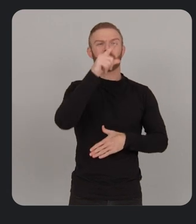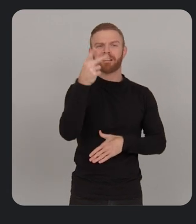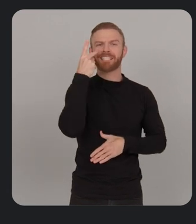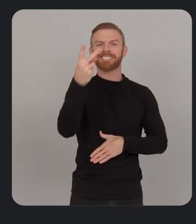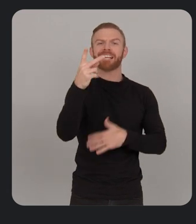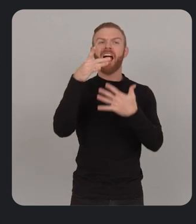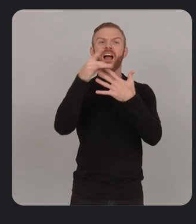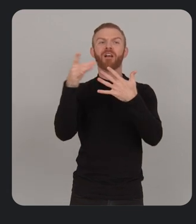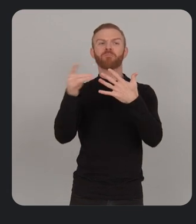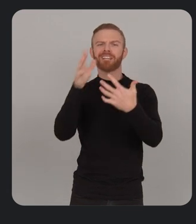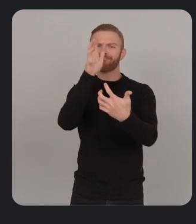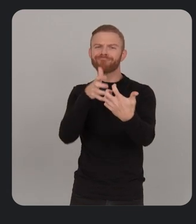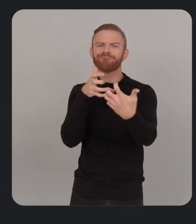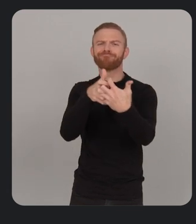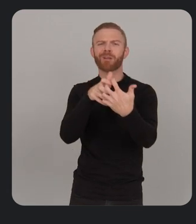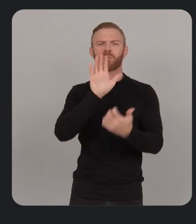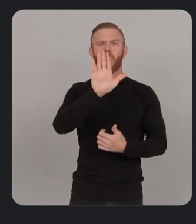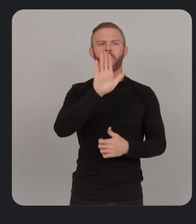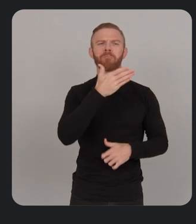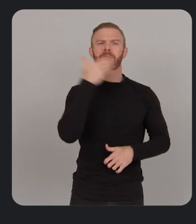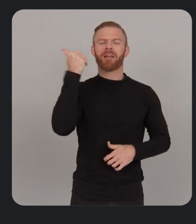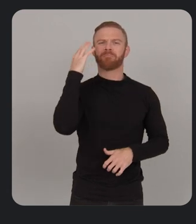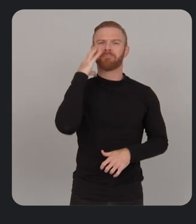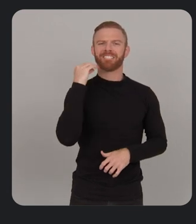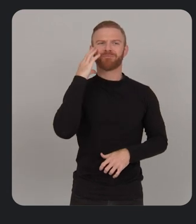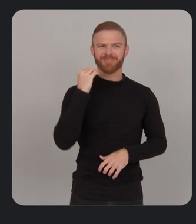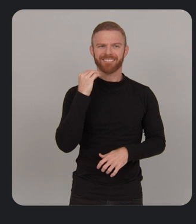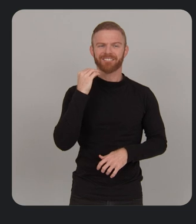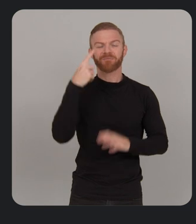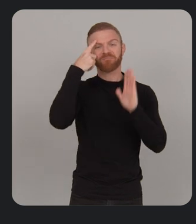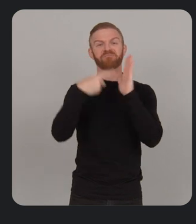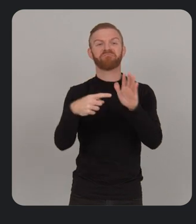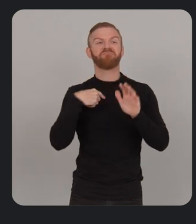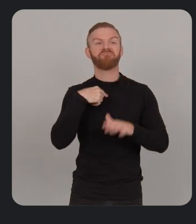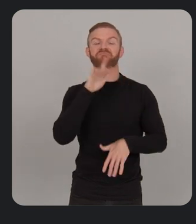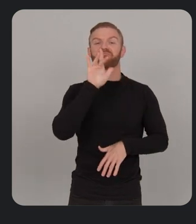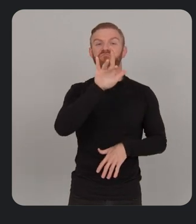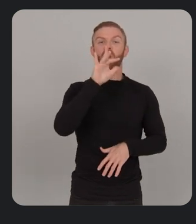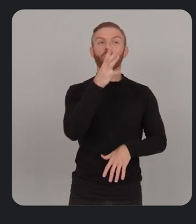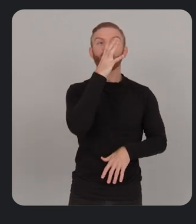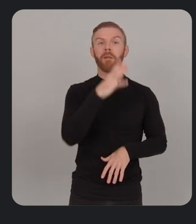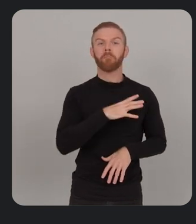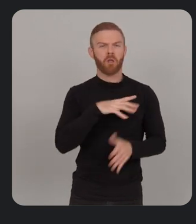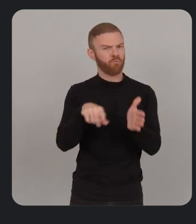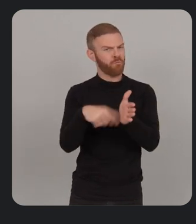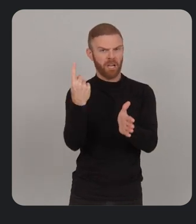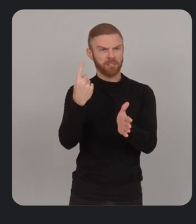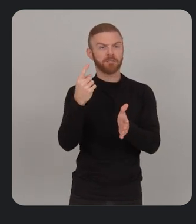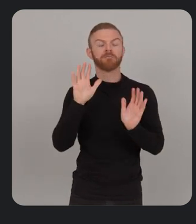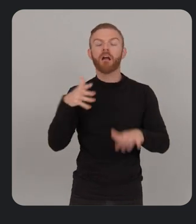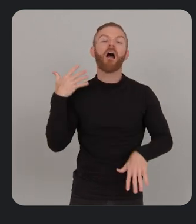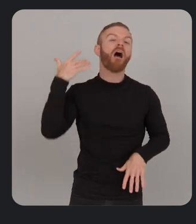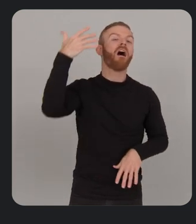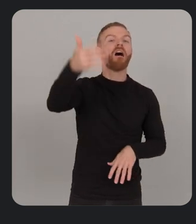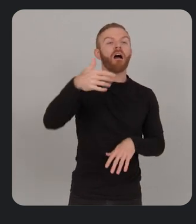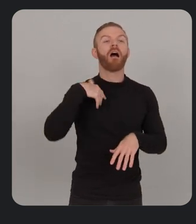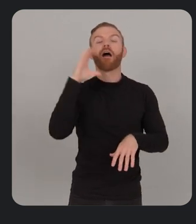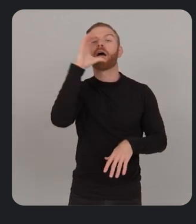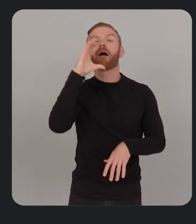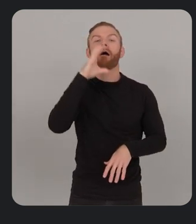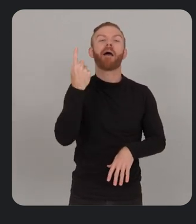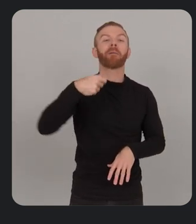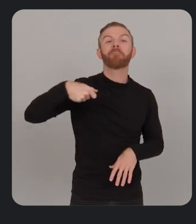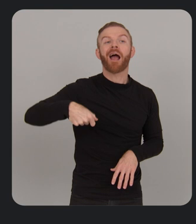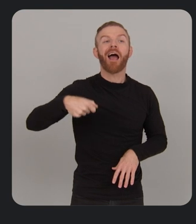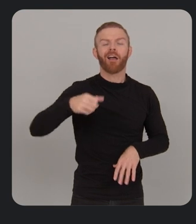tailored options for a better experience for instance i can tap women's just once and the next time i search for something like